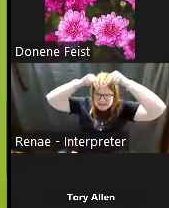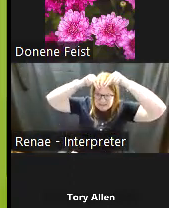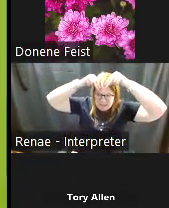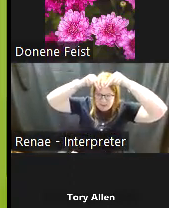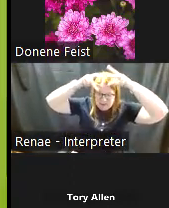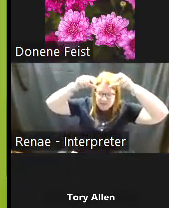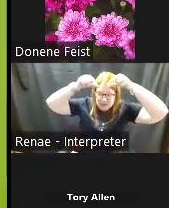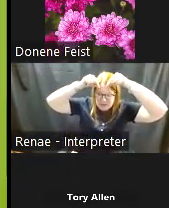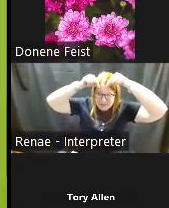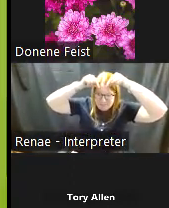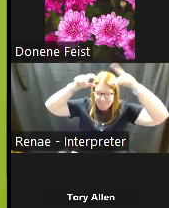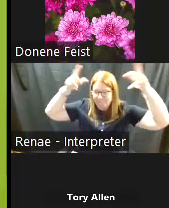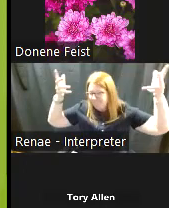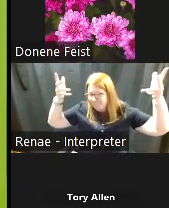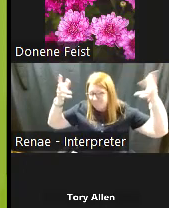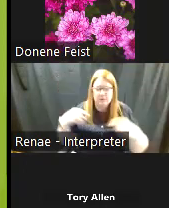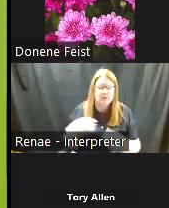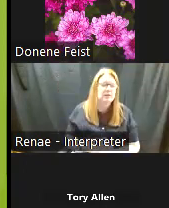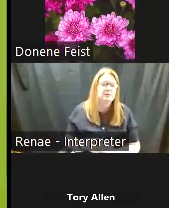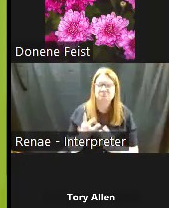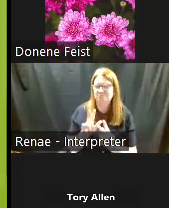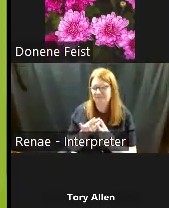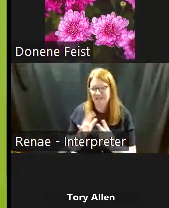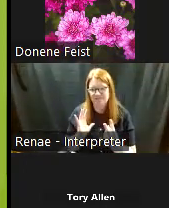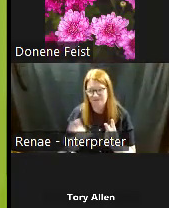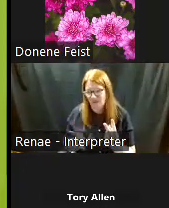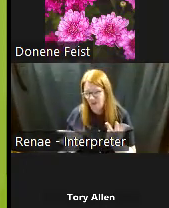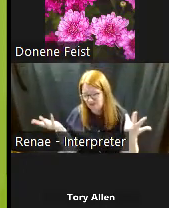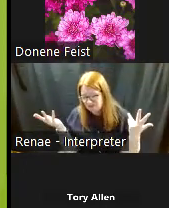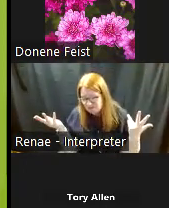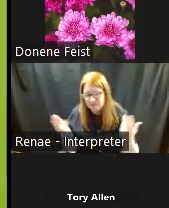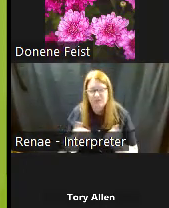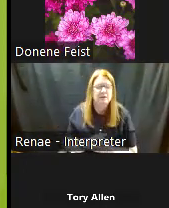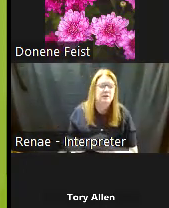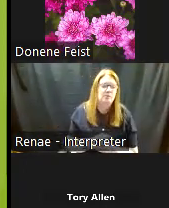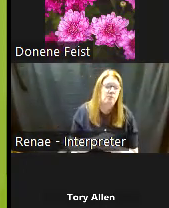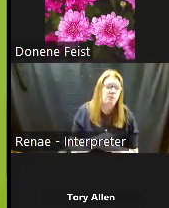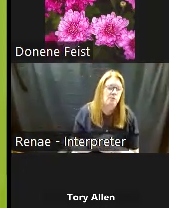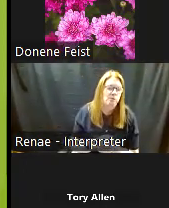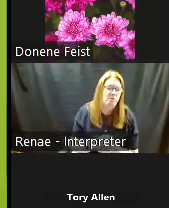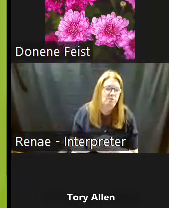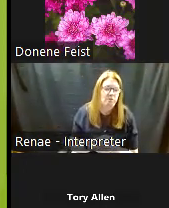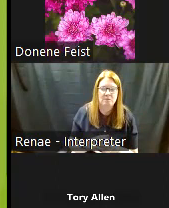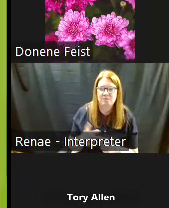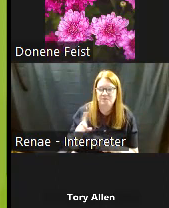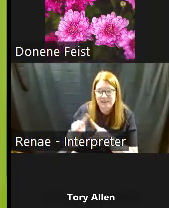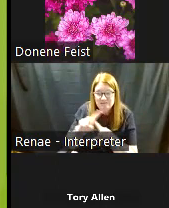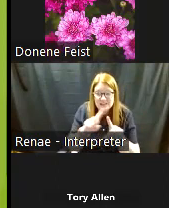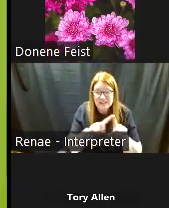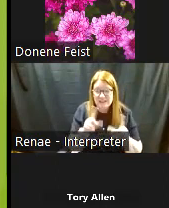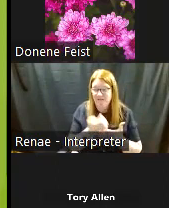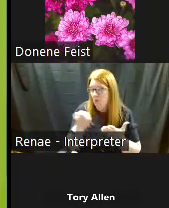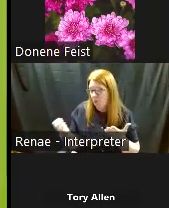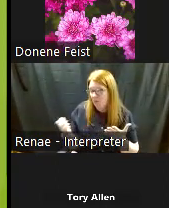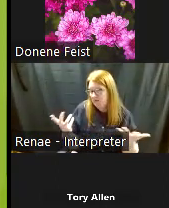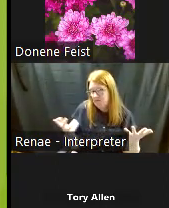some clip on to the sticker. There's nothing wrong with one versus the other. So you might see, different types of equipment or leads,